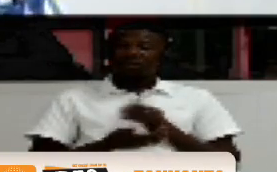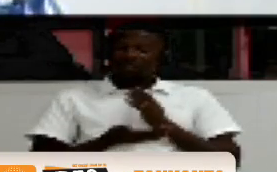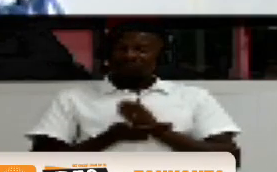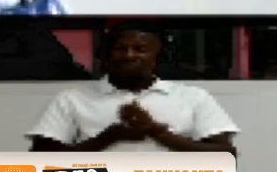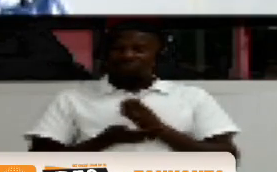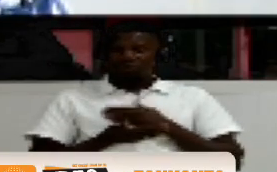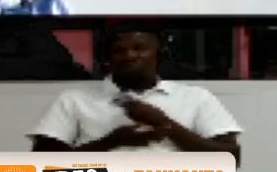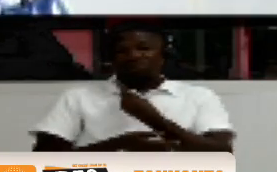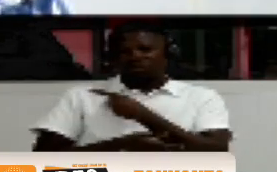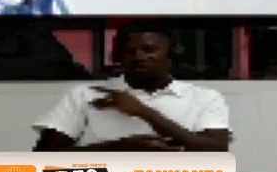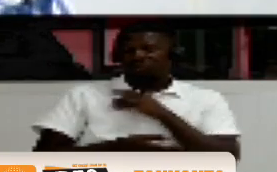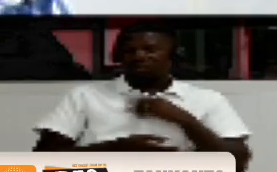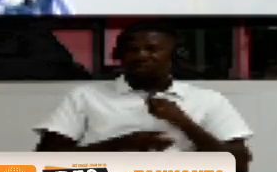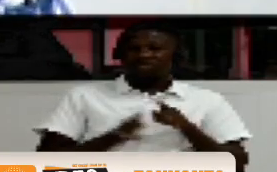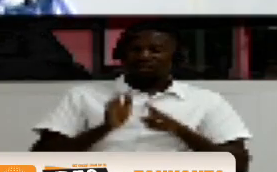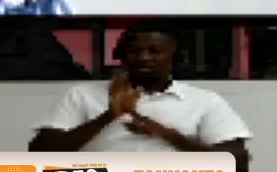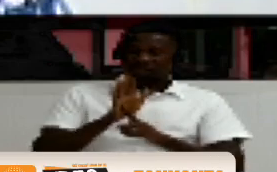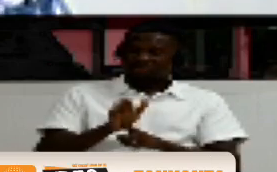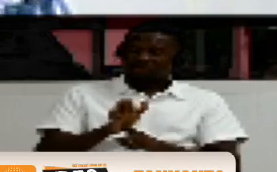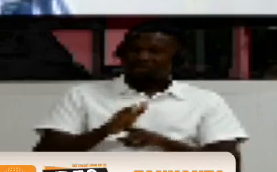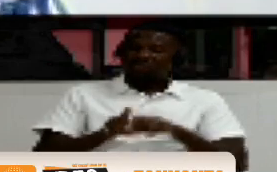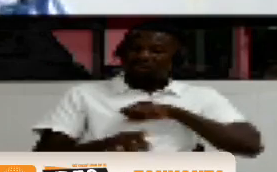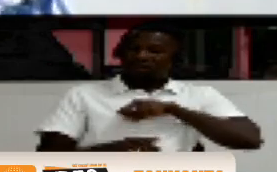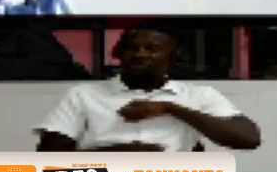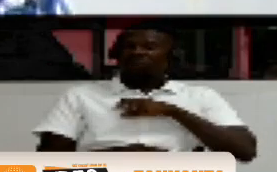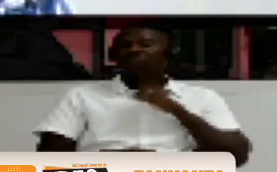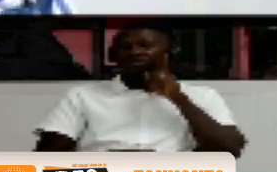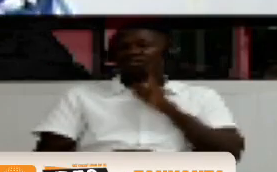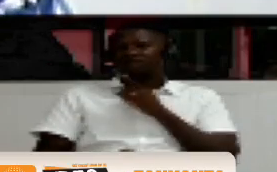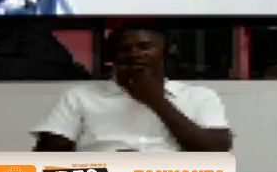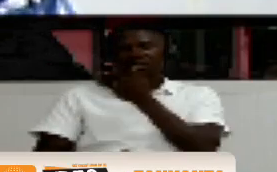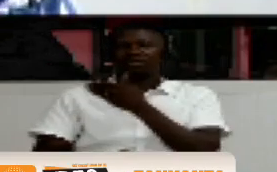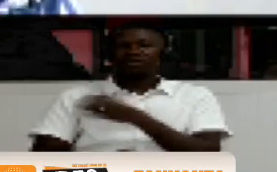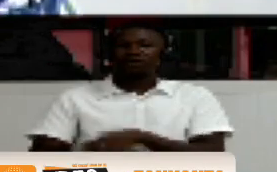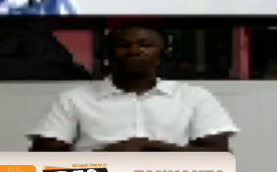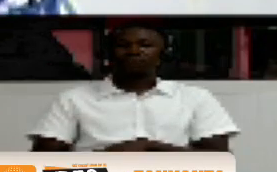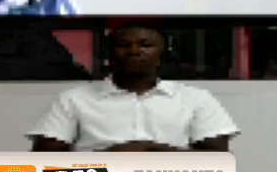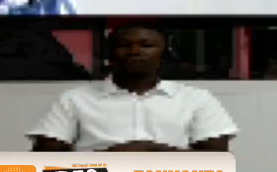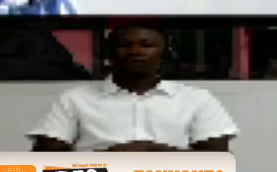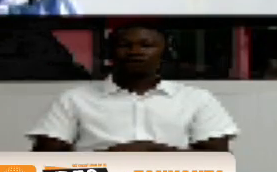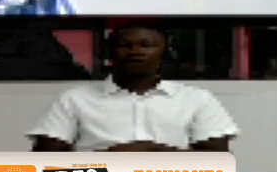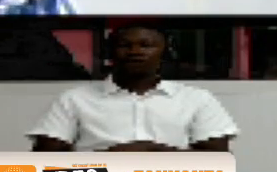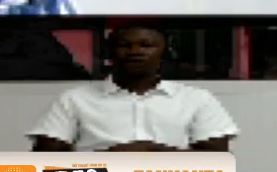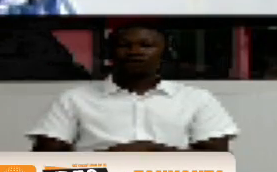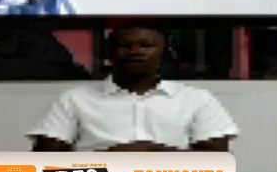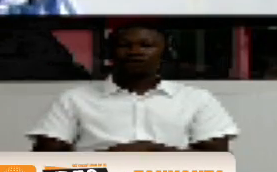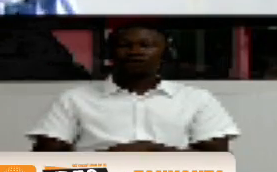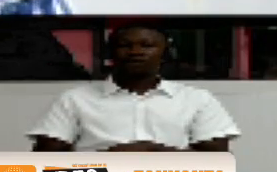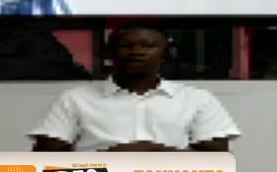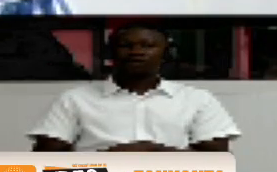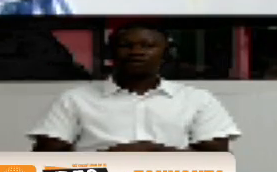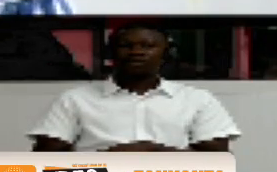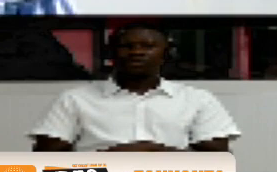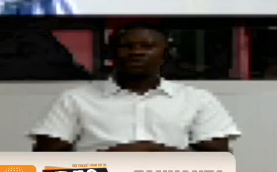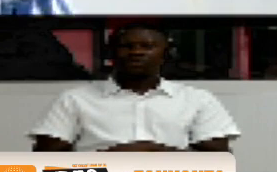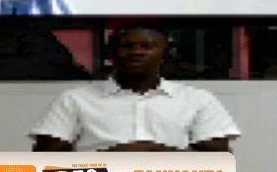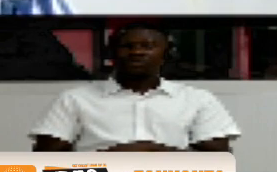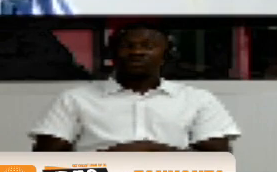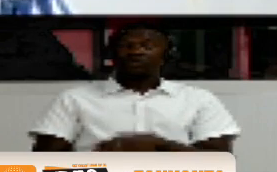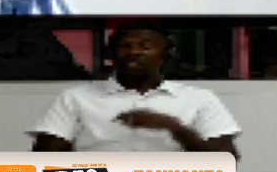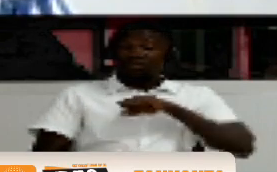us like he was our father there. I could see his own